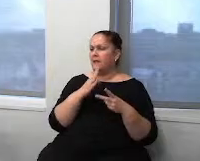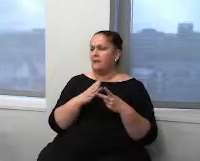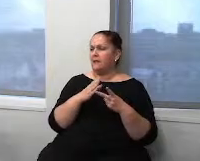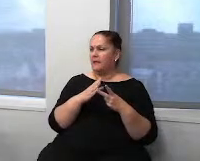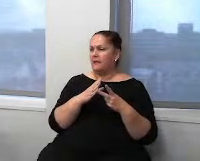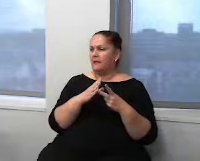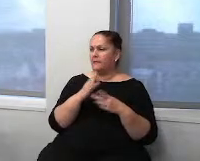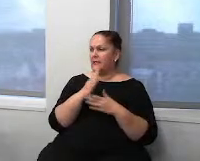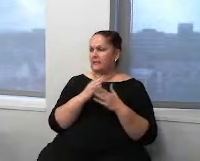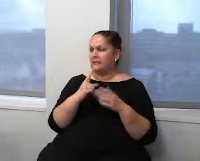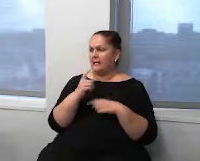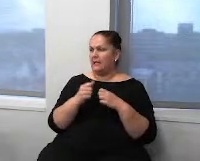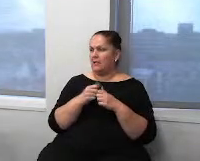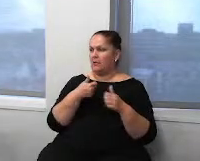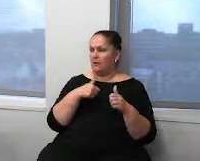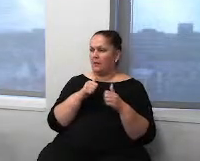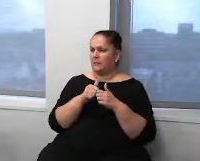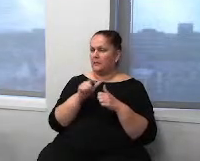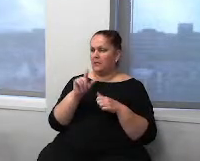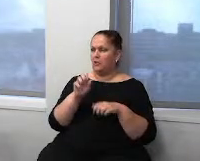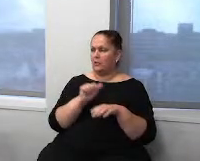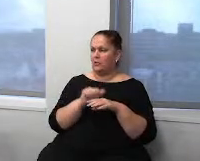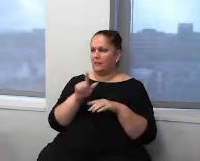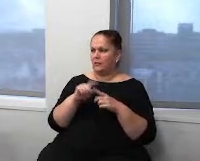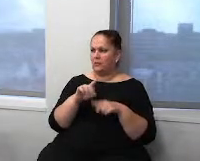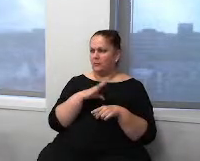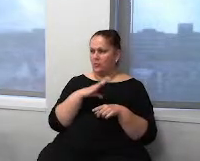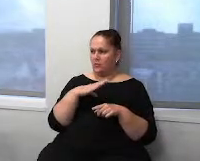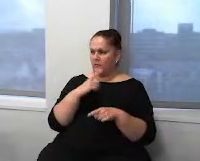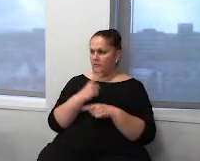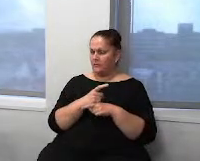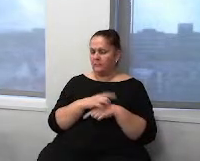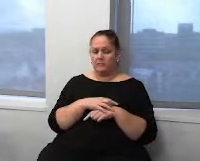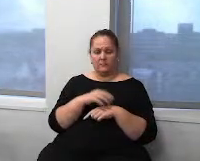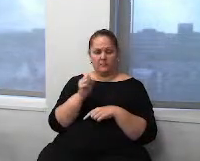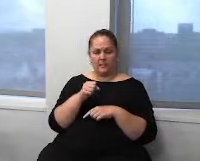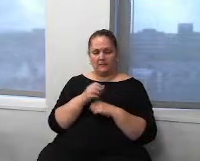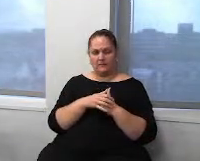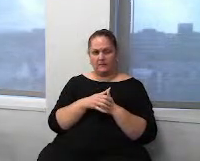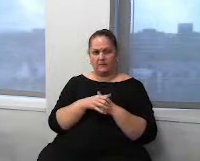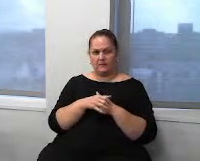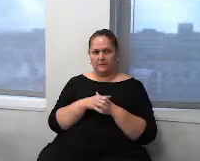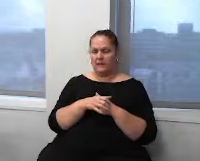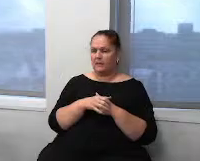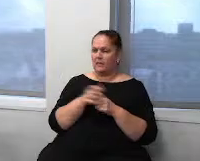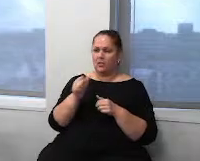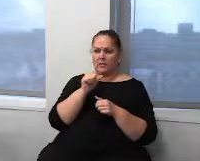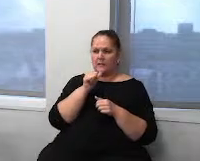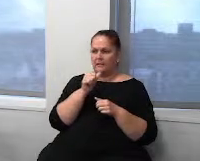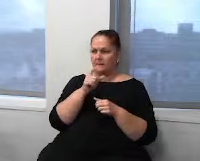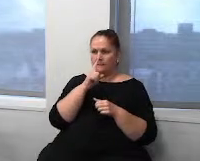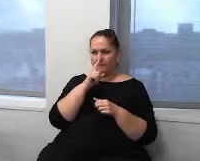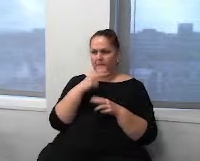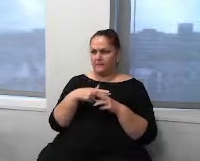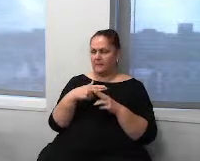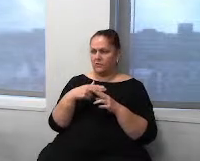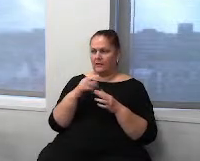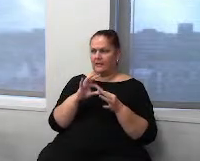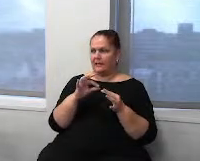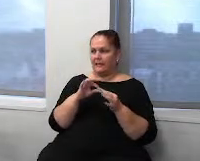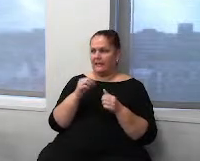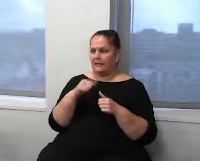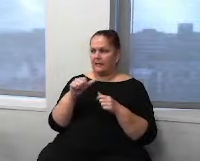Yes. And certain annual updates that LUMA submits to the Bureau, right? Yes. You did not